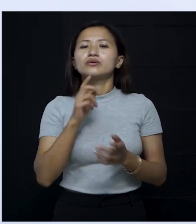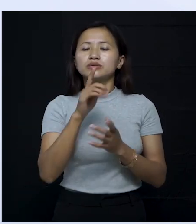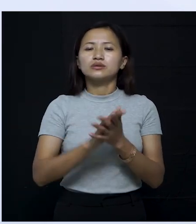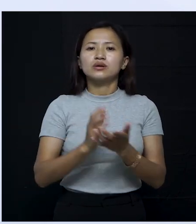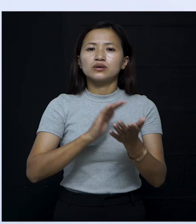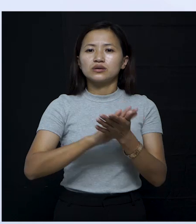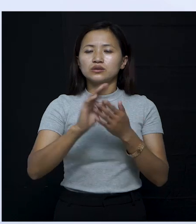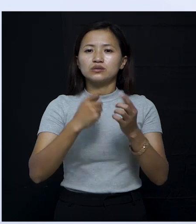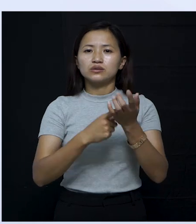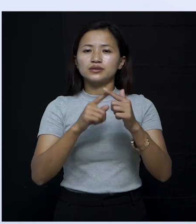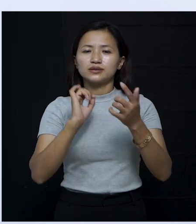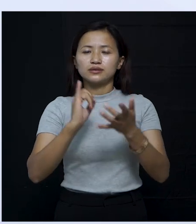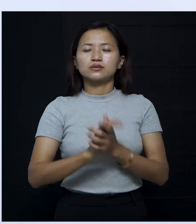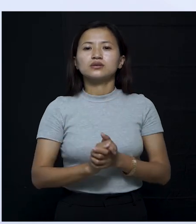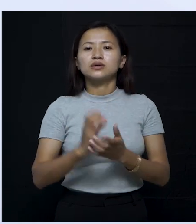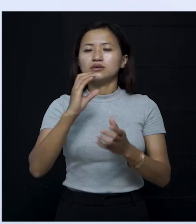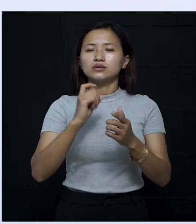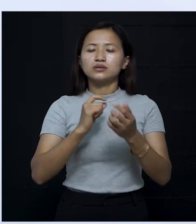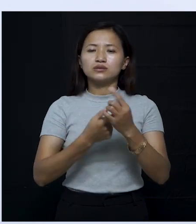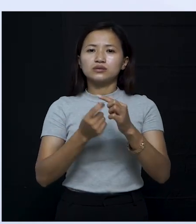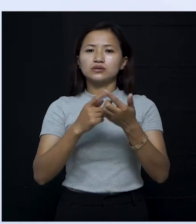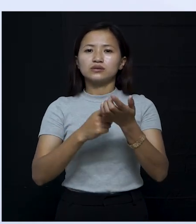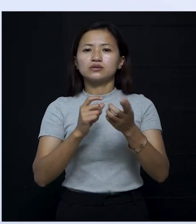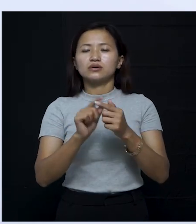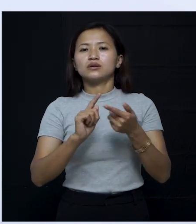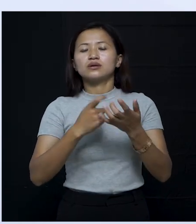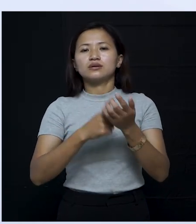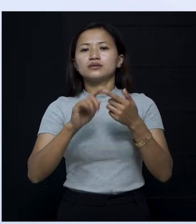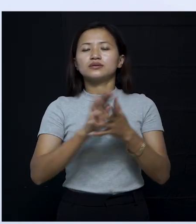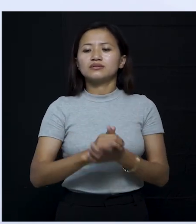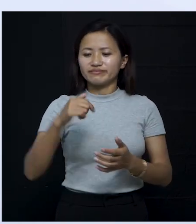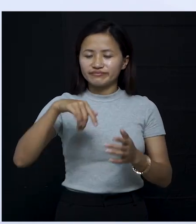okay? Horticulture in Nagaland, many people, they go for this